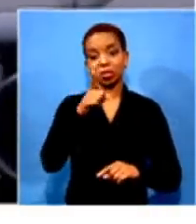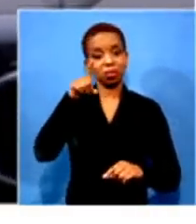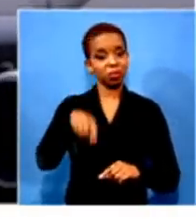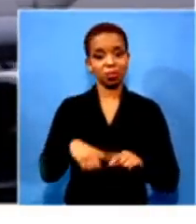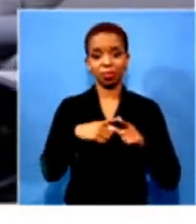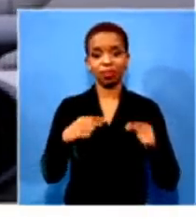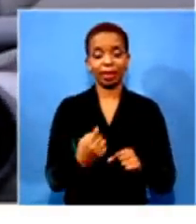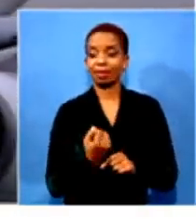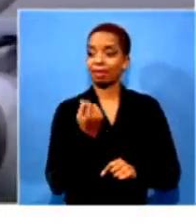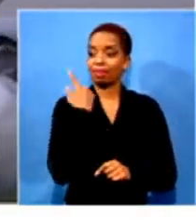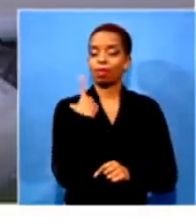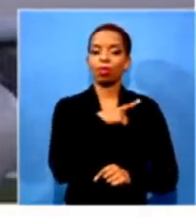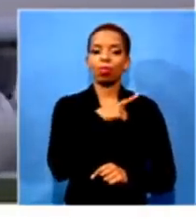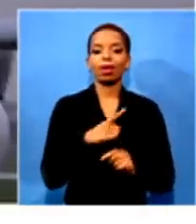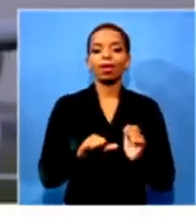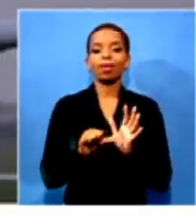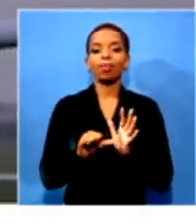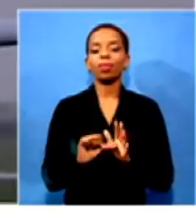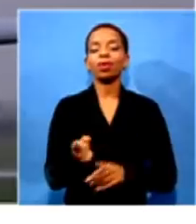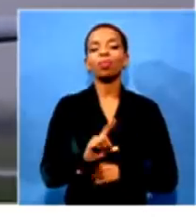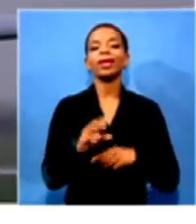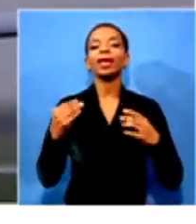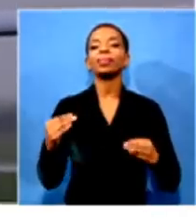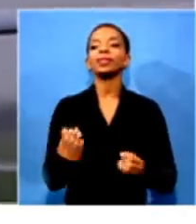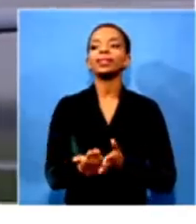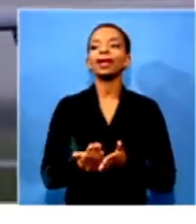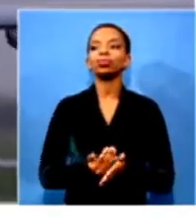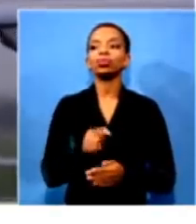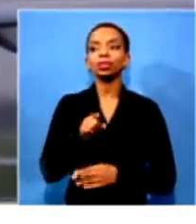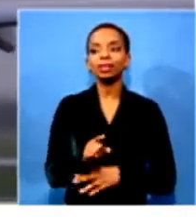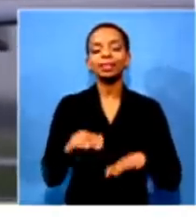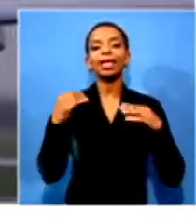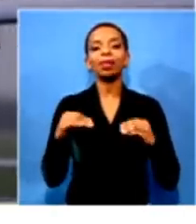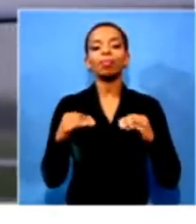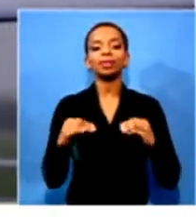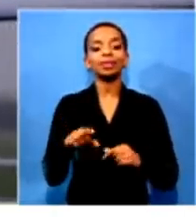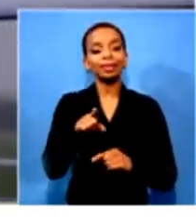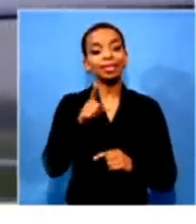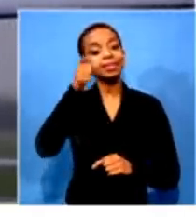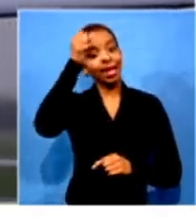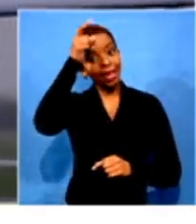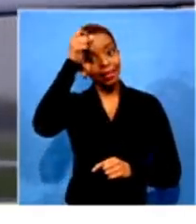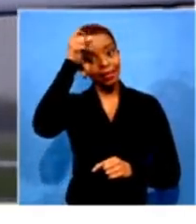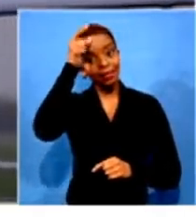again, it's important to remember that a business rescue is a business that's under strain, trying to preserve